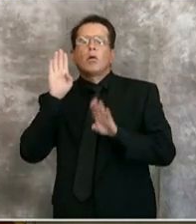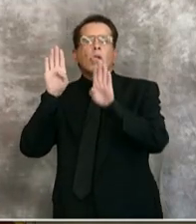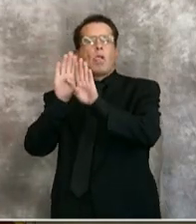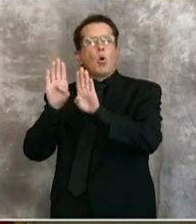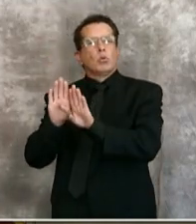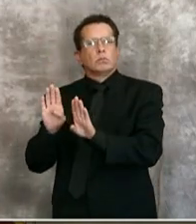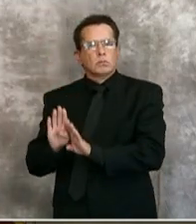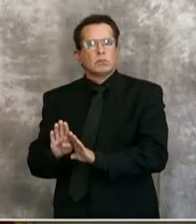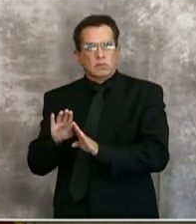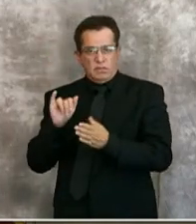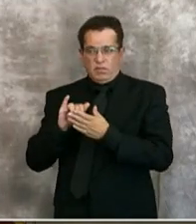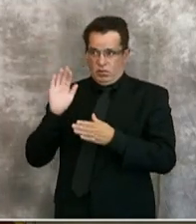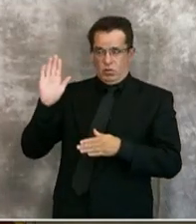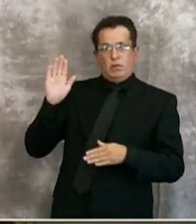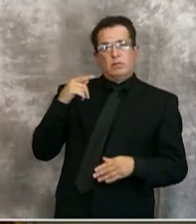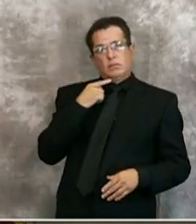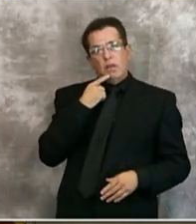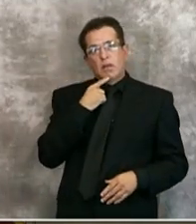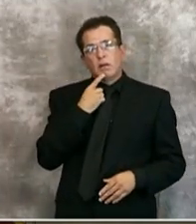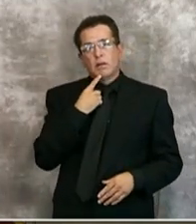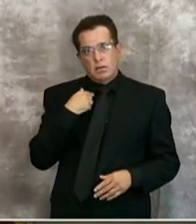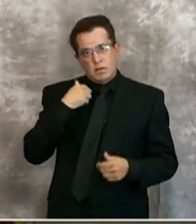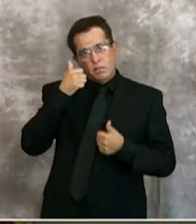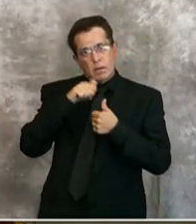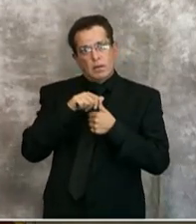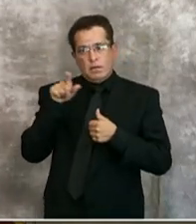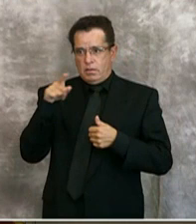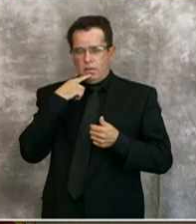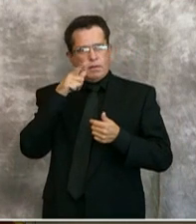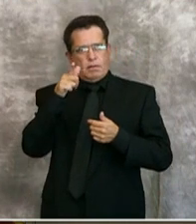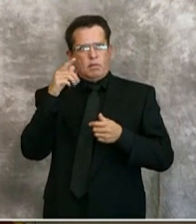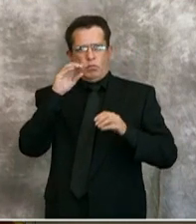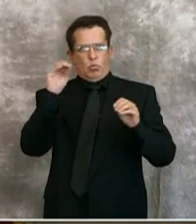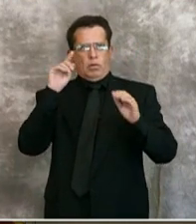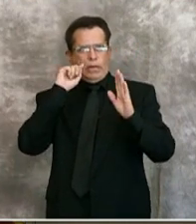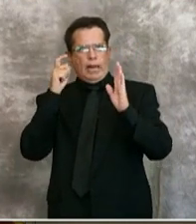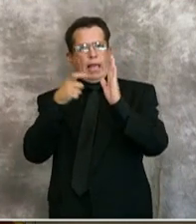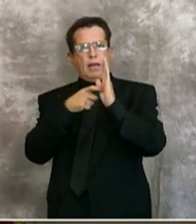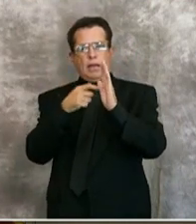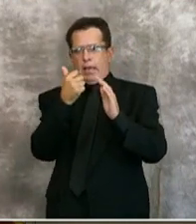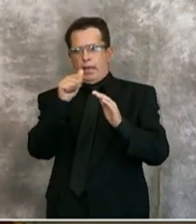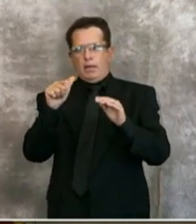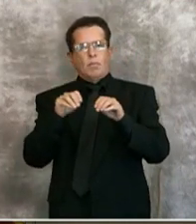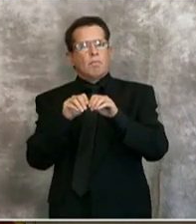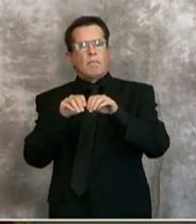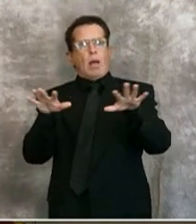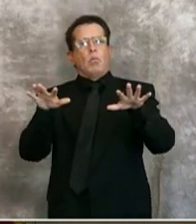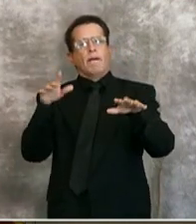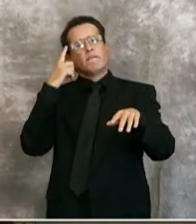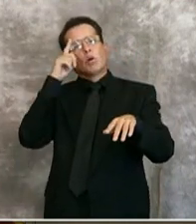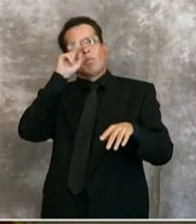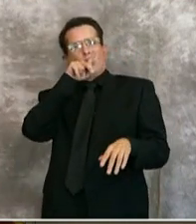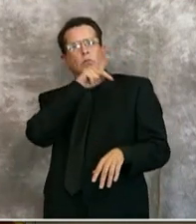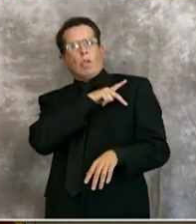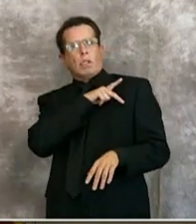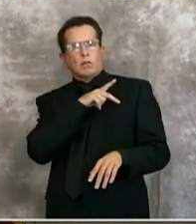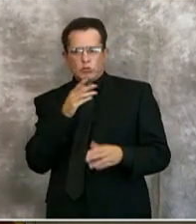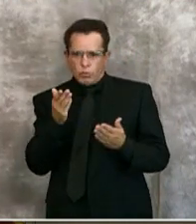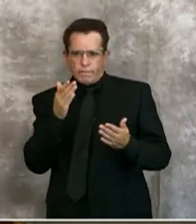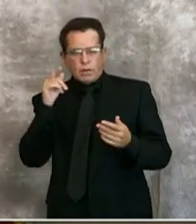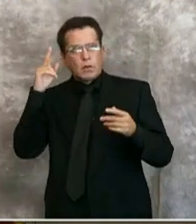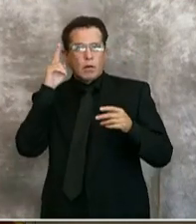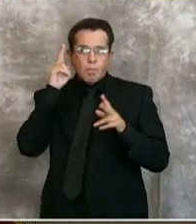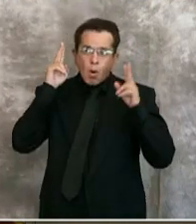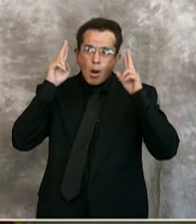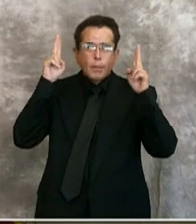recall, recently officials have said they haven't detected any outbreaks associated with personal services, barbershops, nail